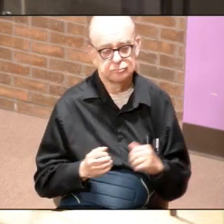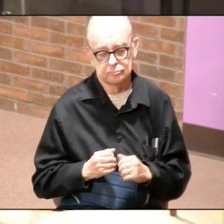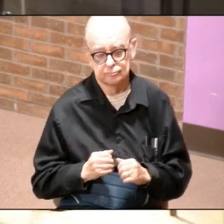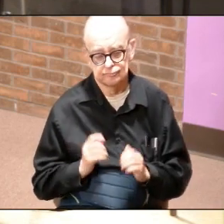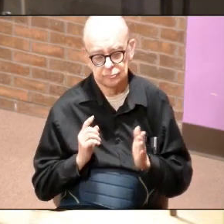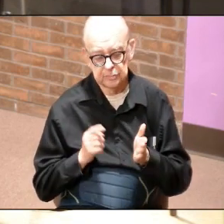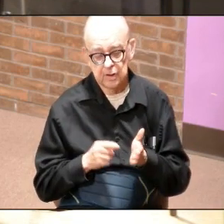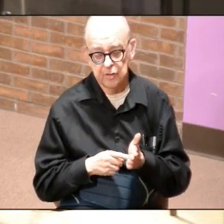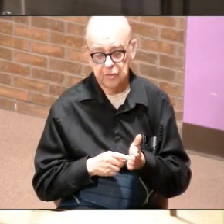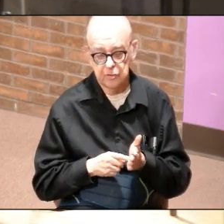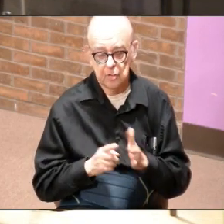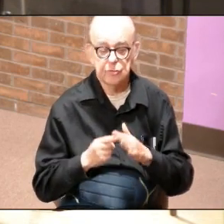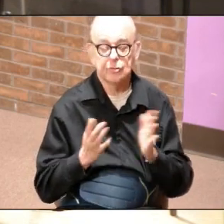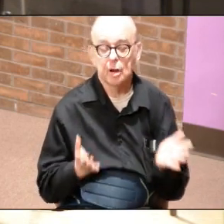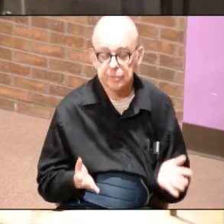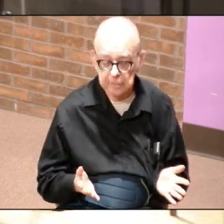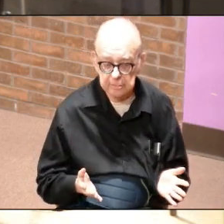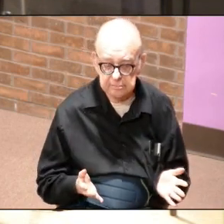the show starts.